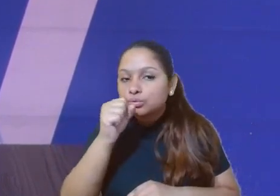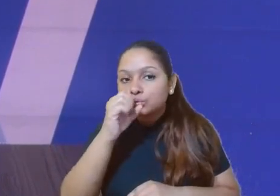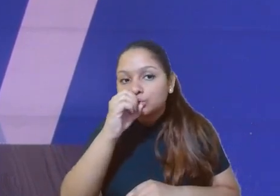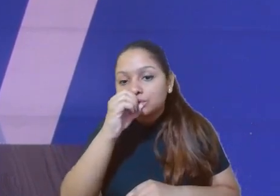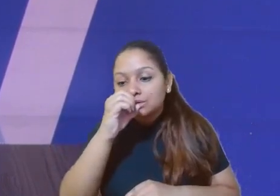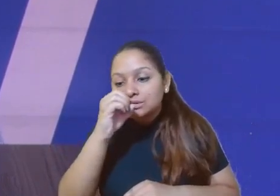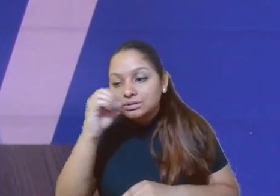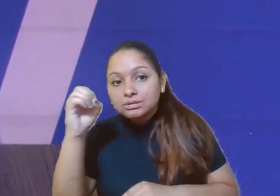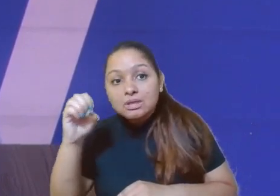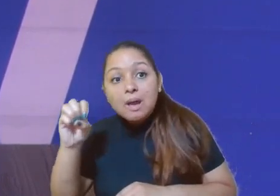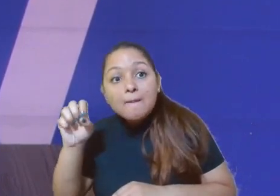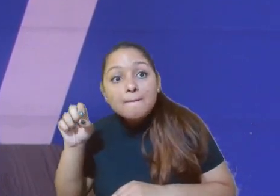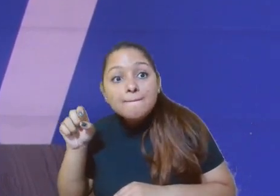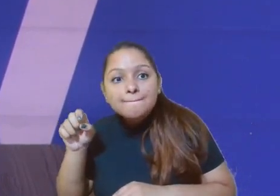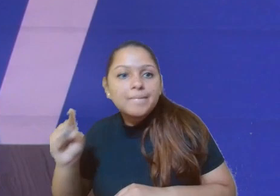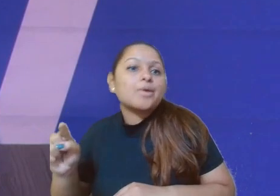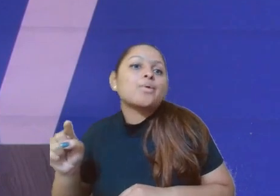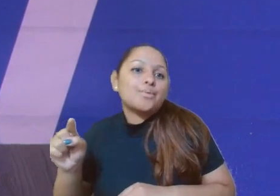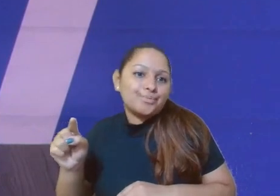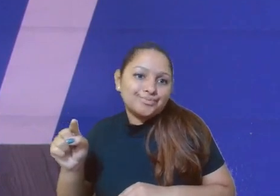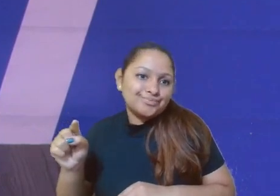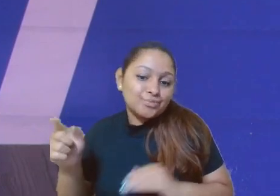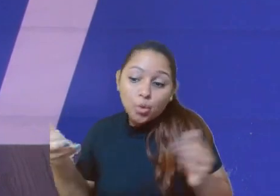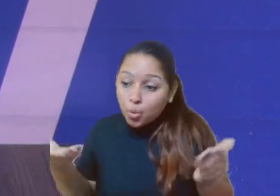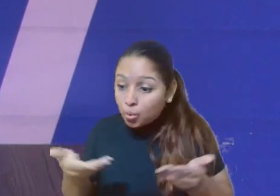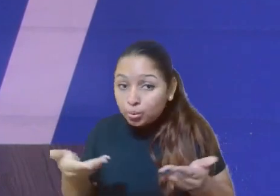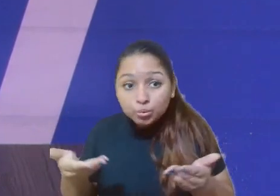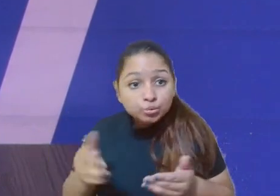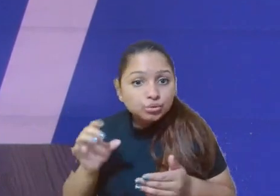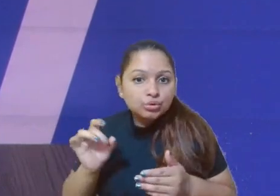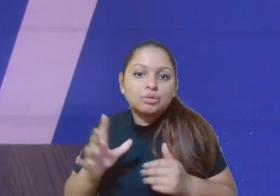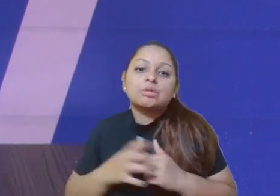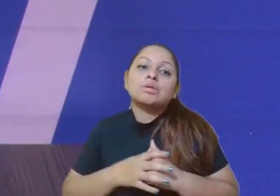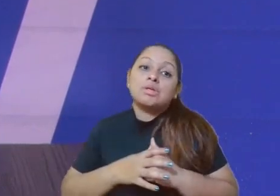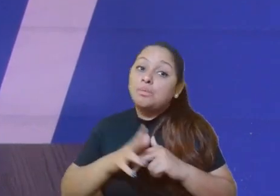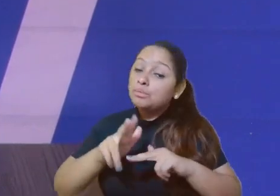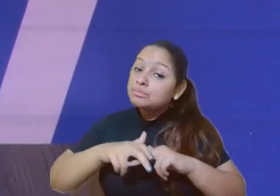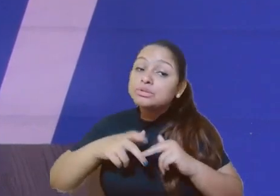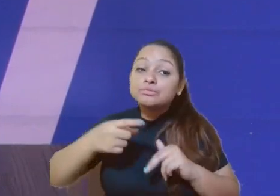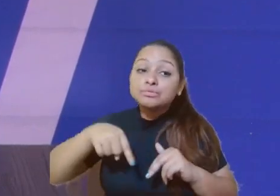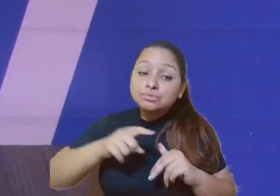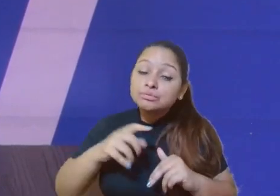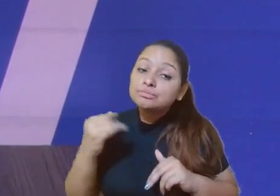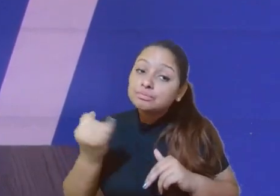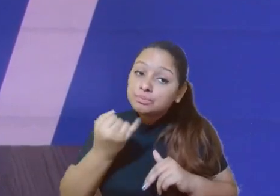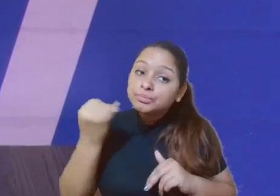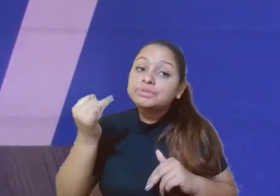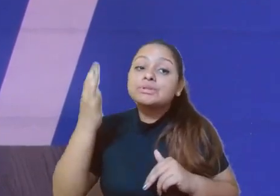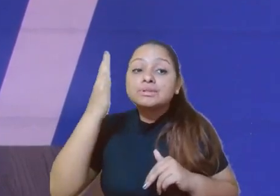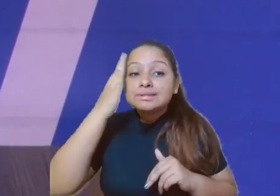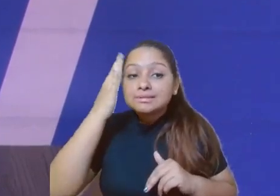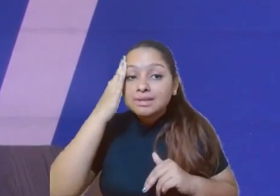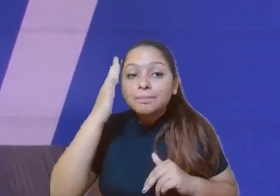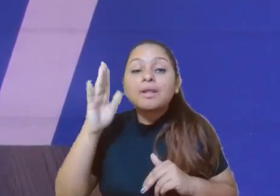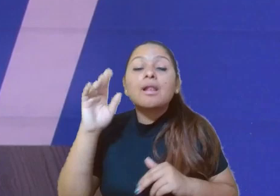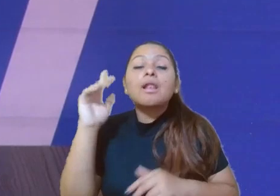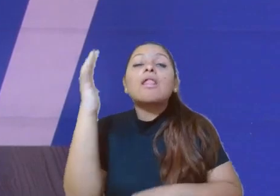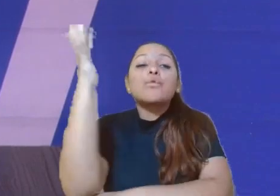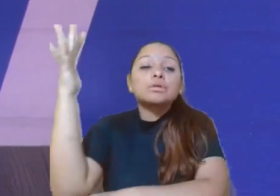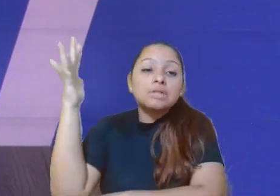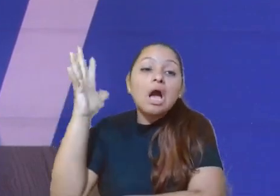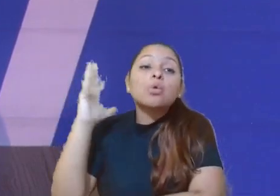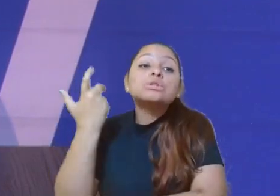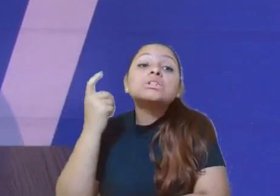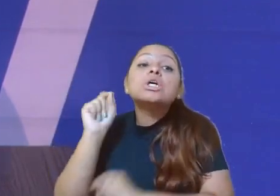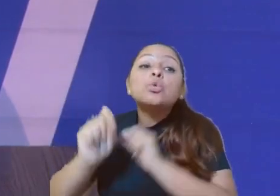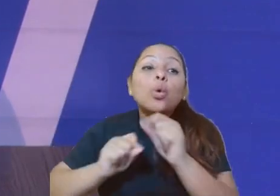what's happening, understand what's happening in the forestry, I usually say that we talk about the bioeconomy, about the bioproducts. We